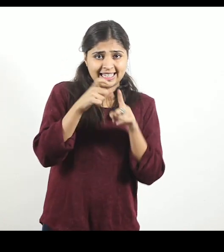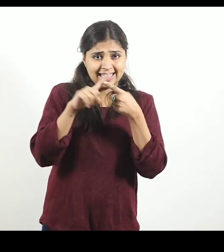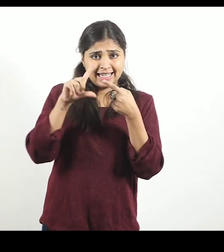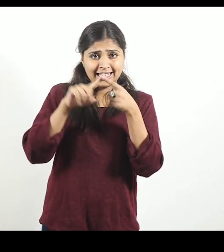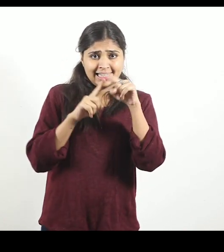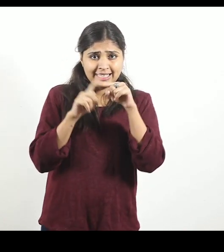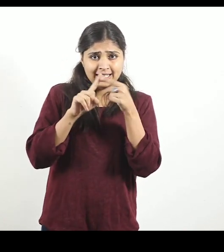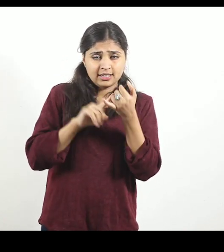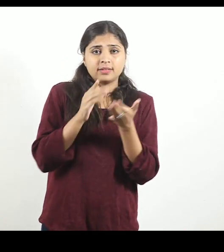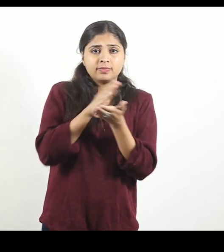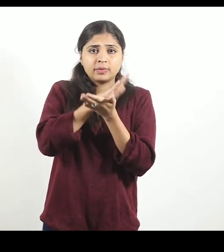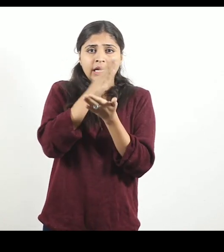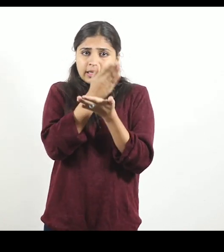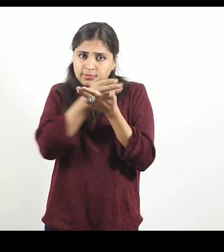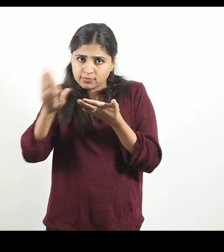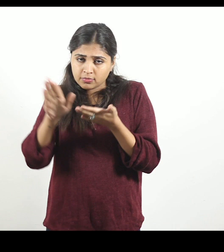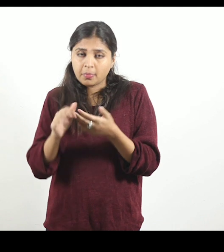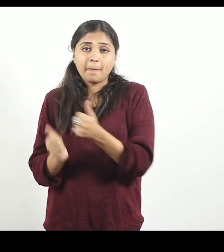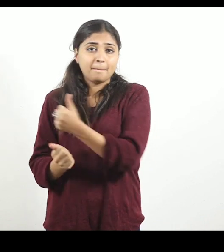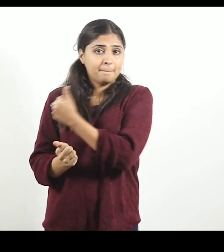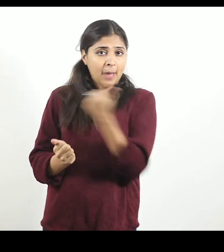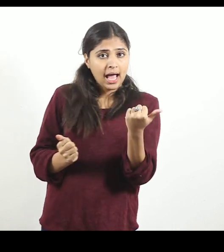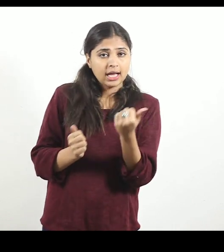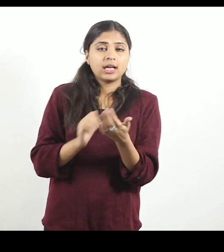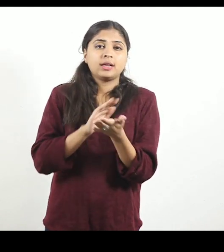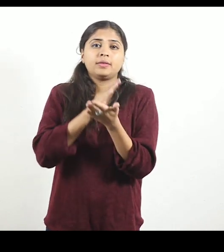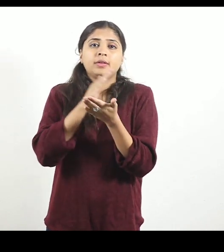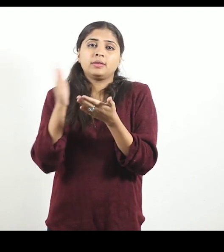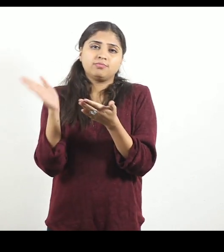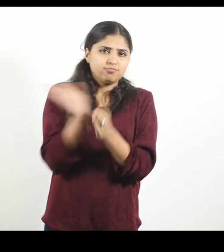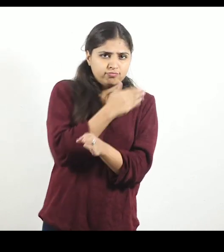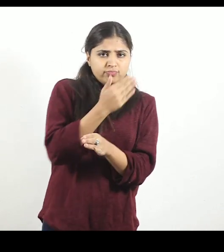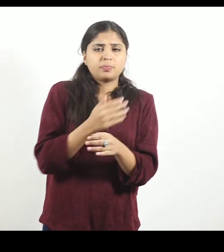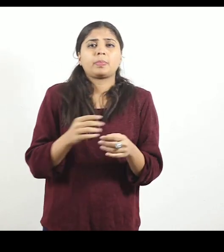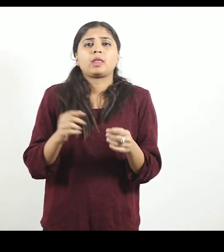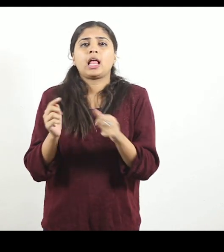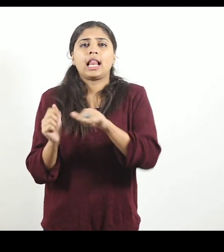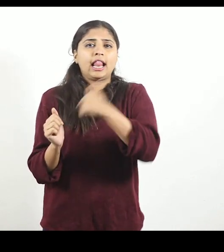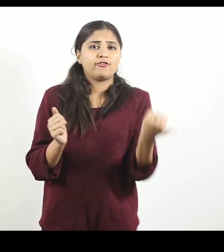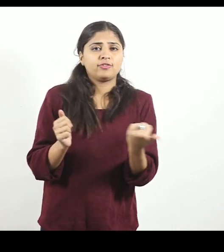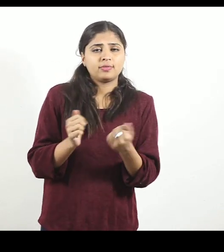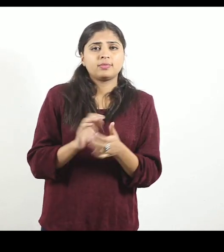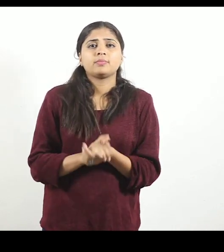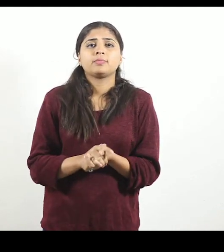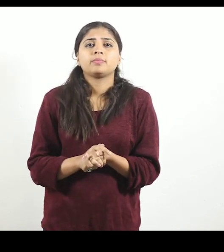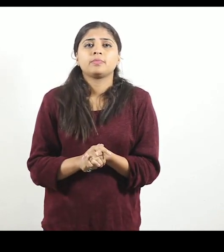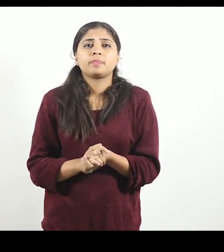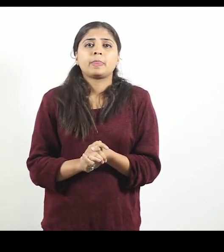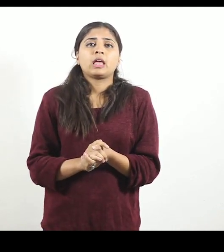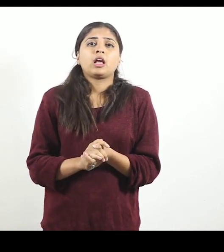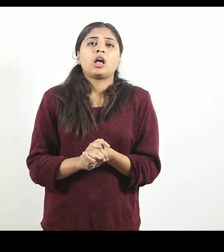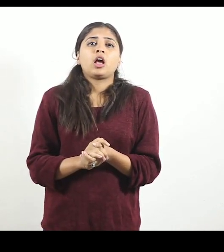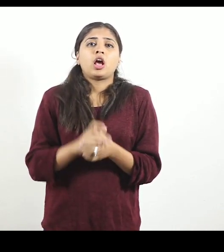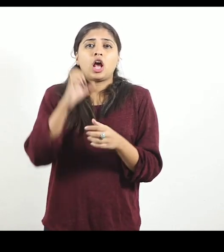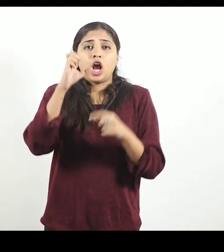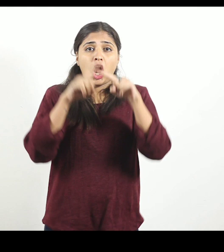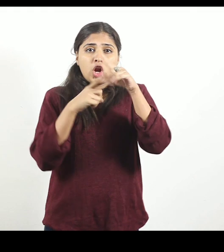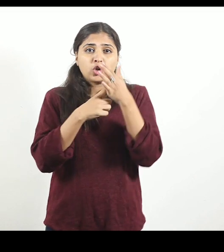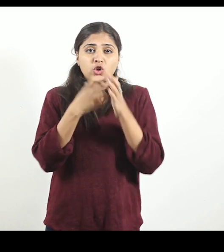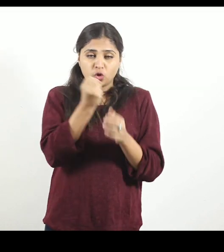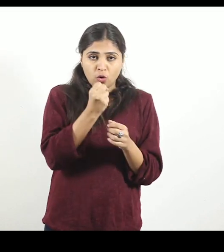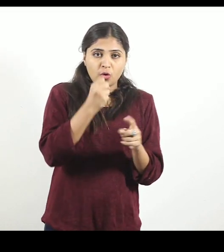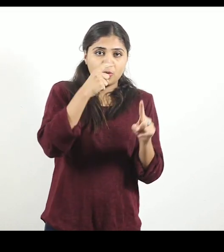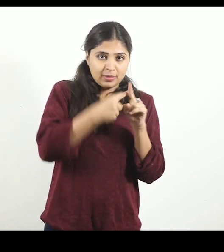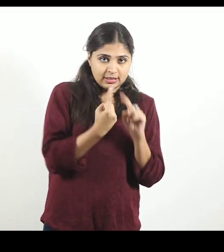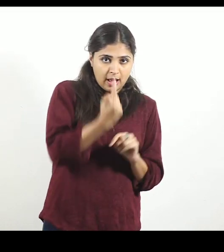Delete. Erase the character to the right of the cursor. Backspace. Erase the character to the left of the cursor. Control plus